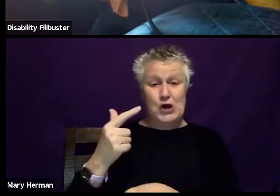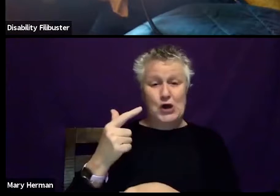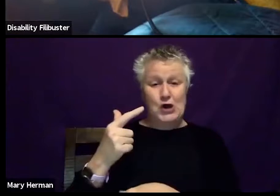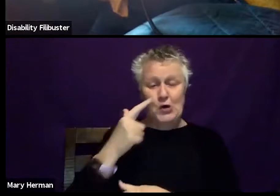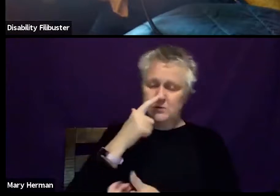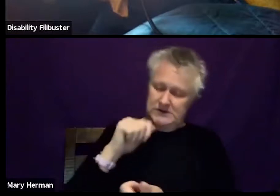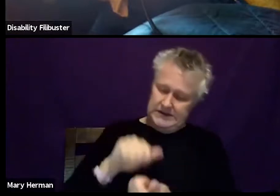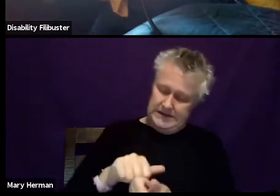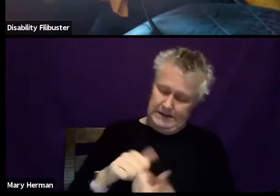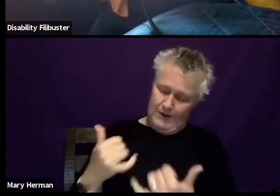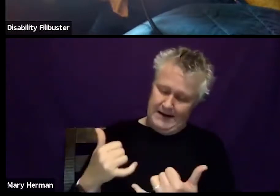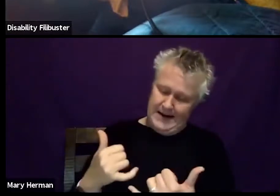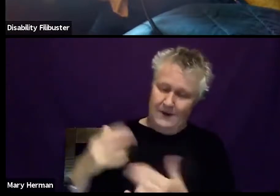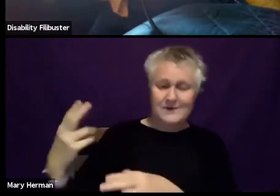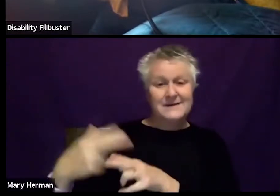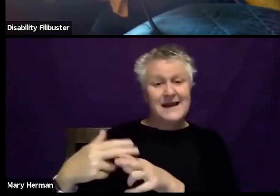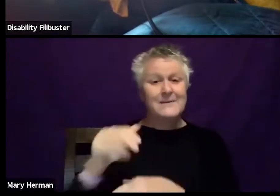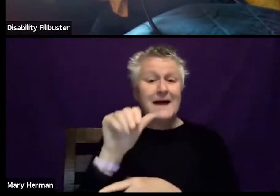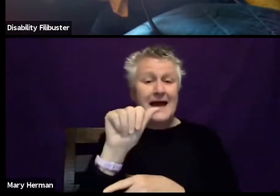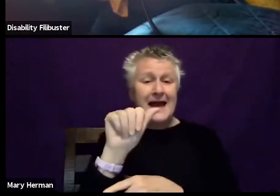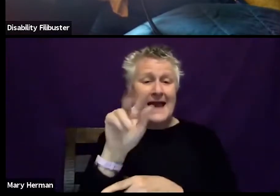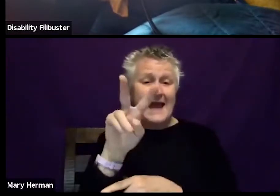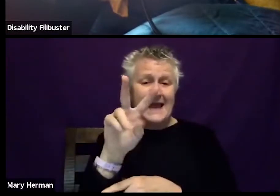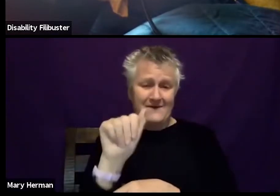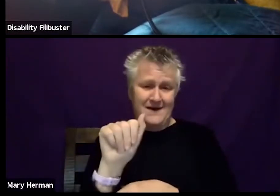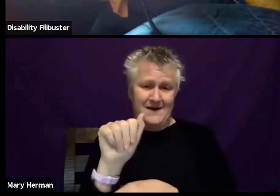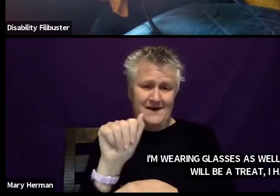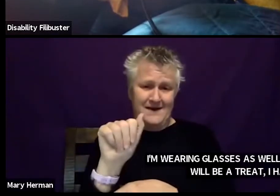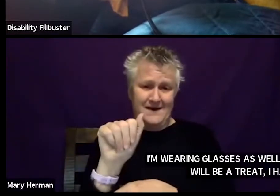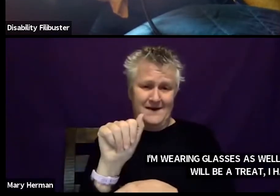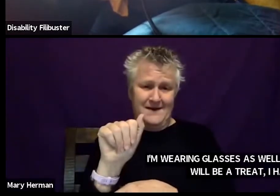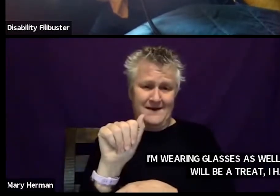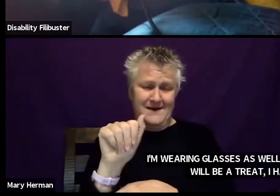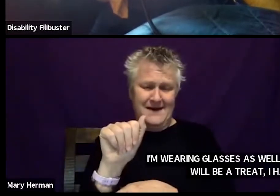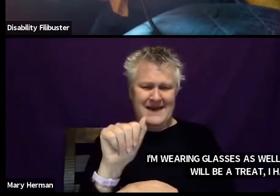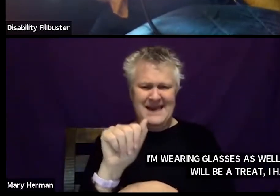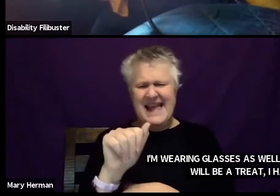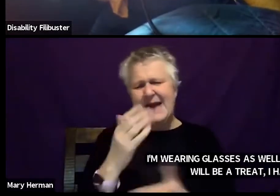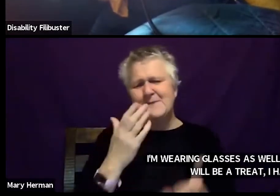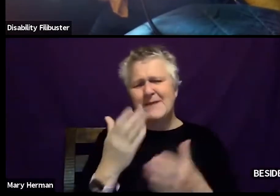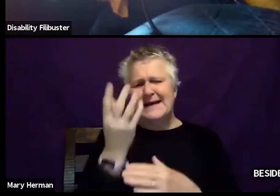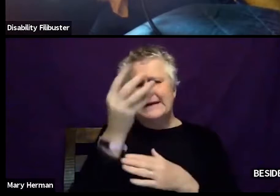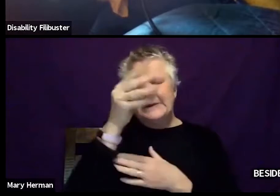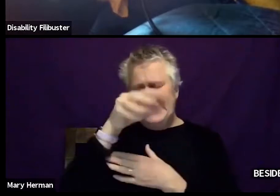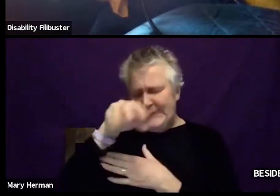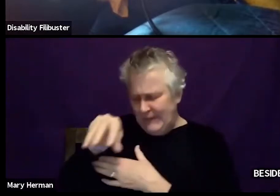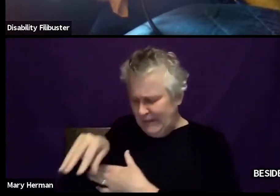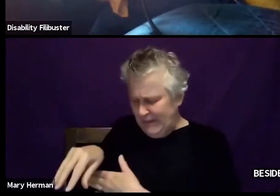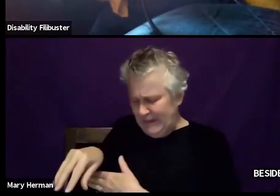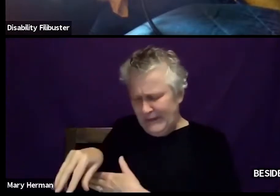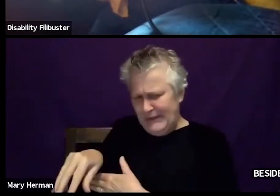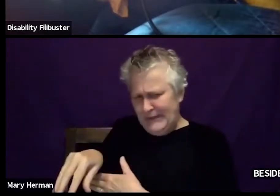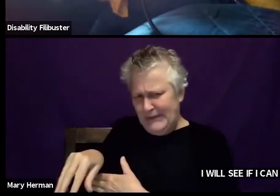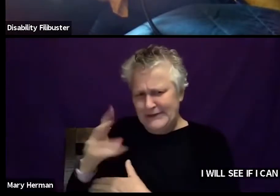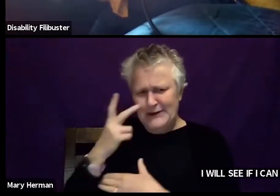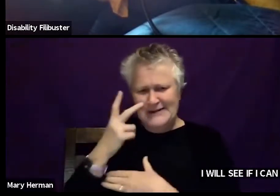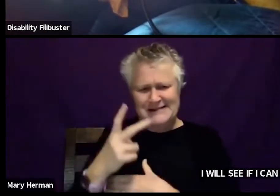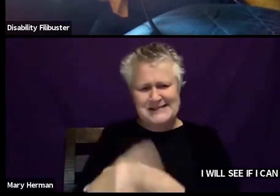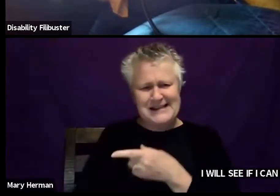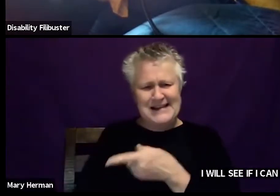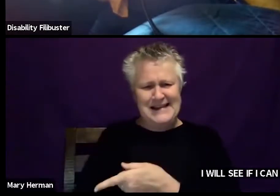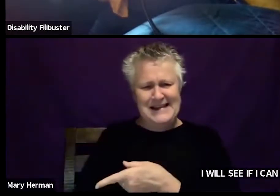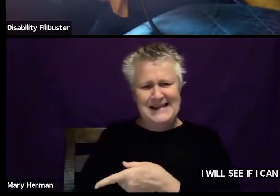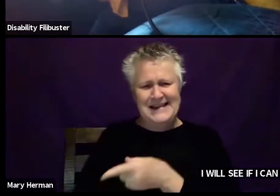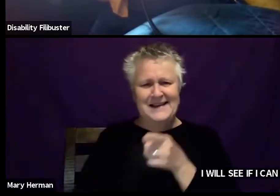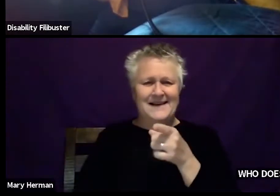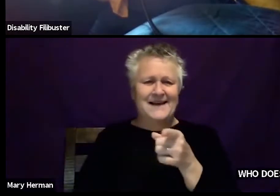moment, because who doesn't like to see a dog? Oh, hang on. There we go. You're going to get, here she is. This